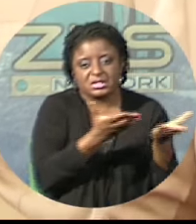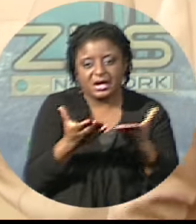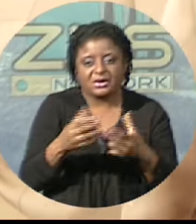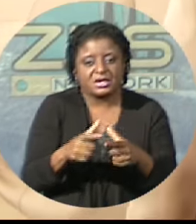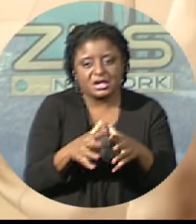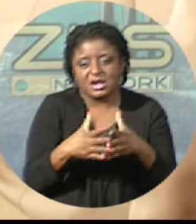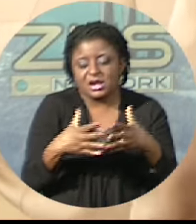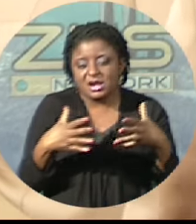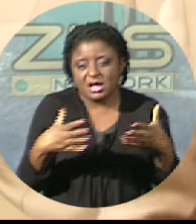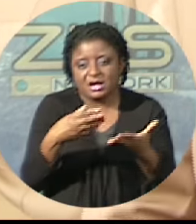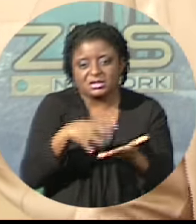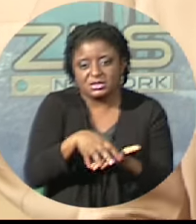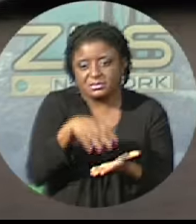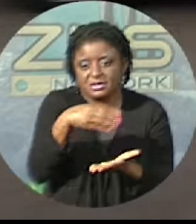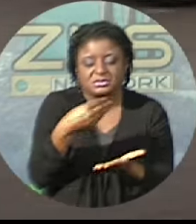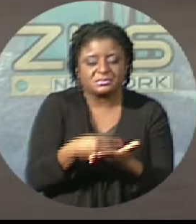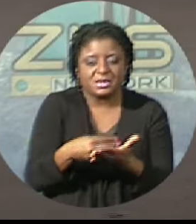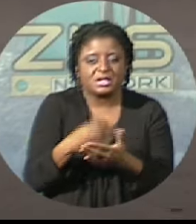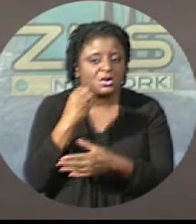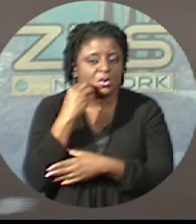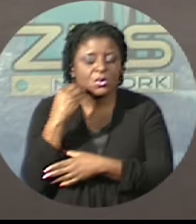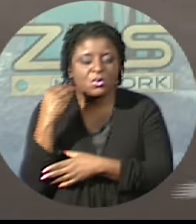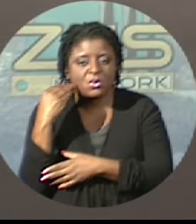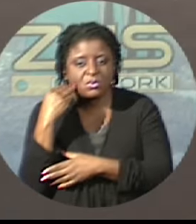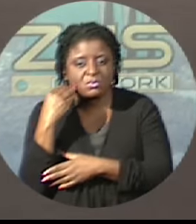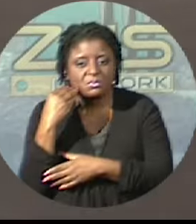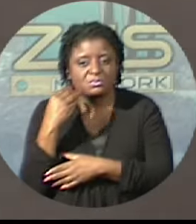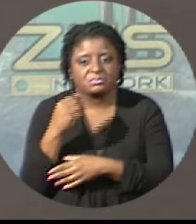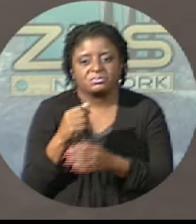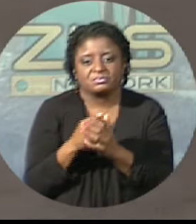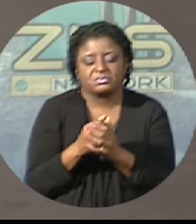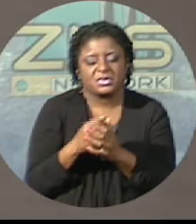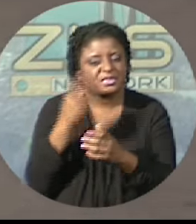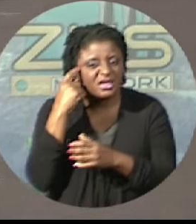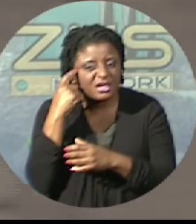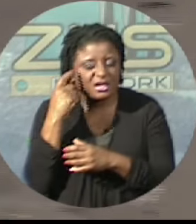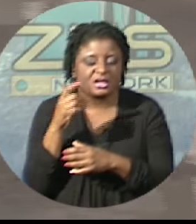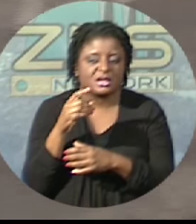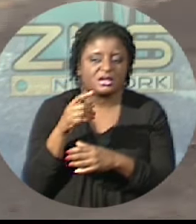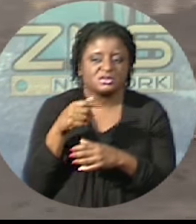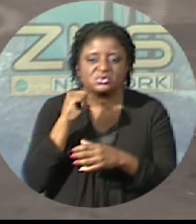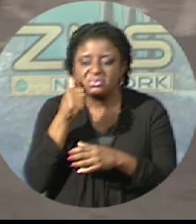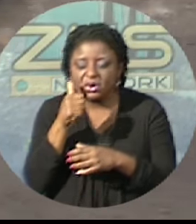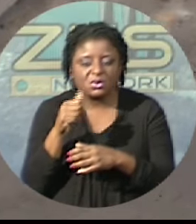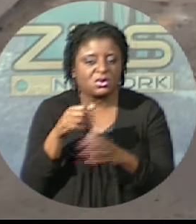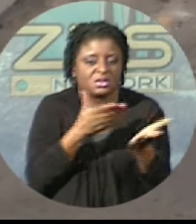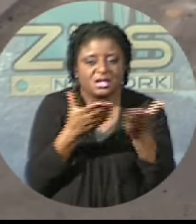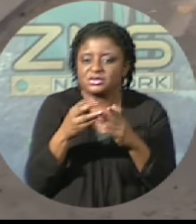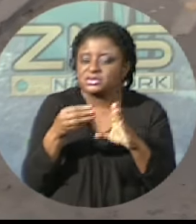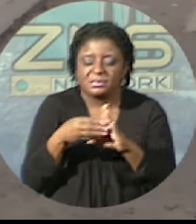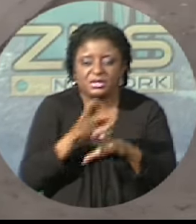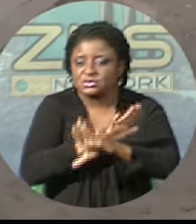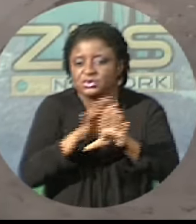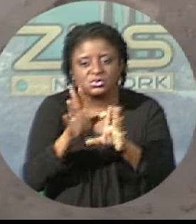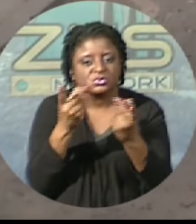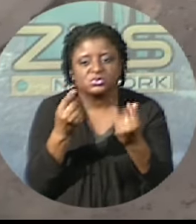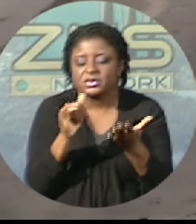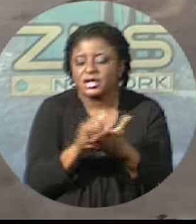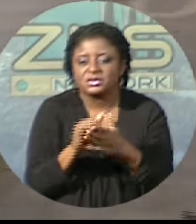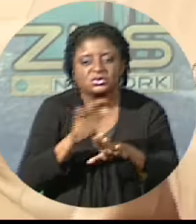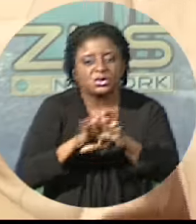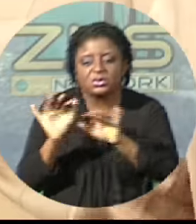money home. Do not carry large sums of money home with a view of I'm going to take it to the bank the next day. Do not do that. Do not leave